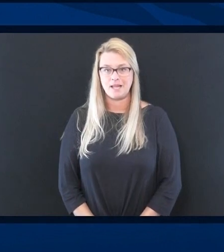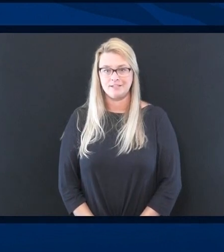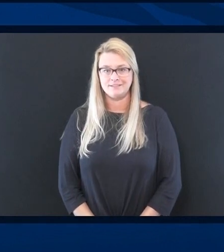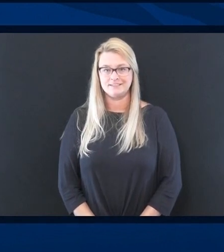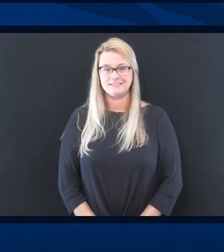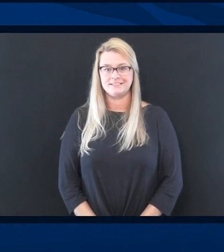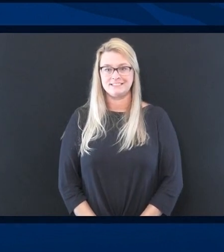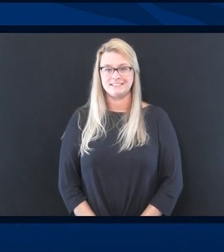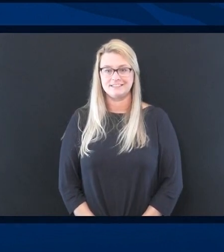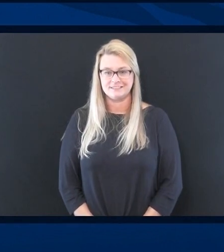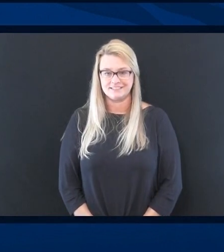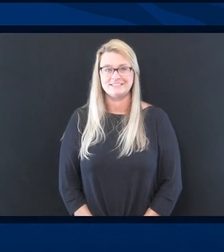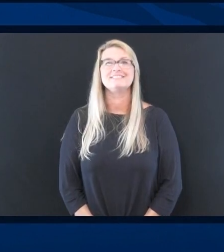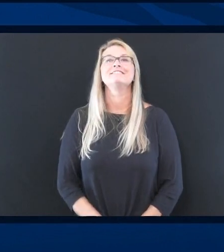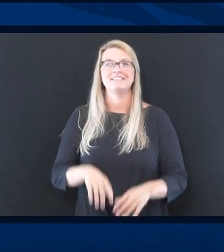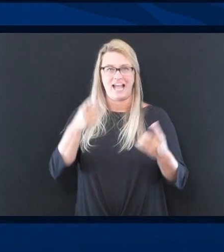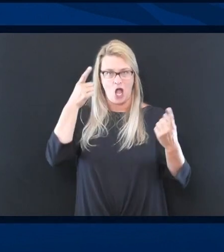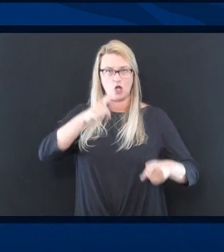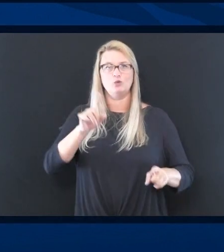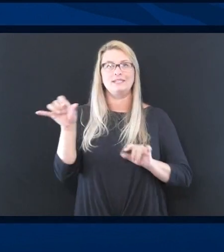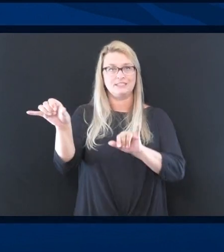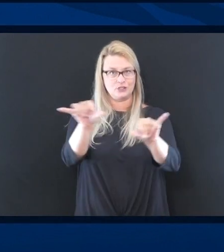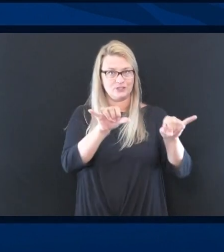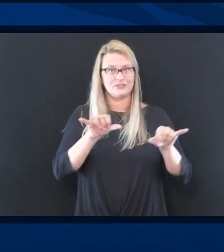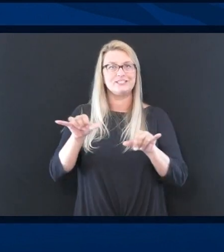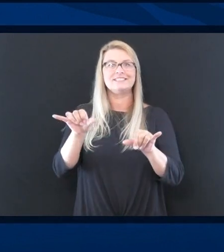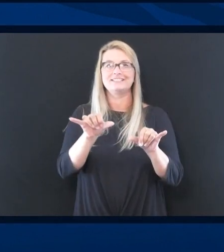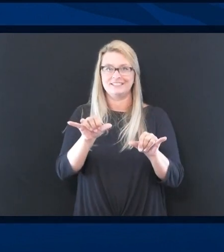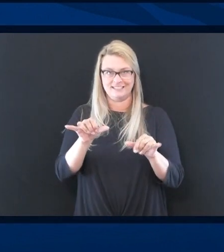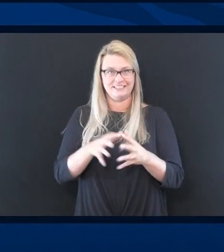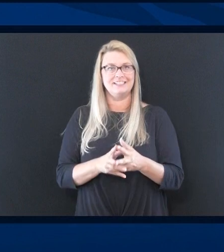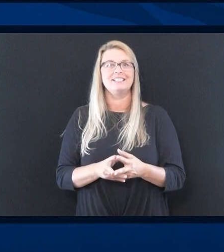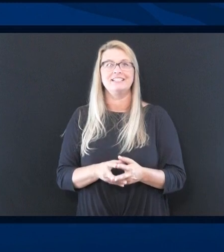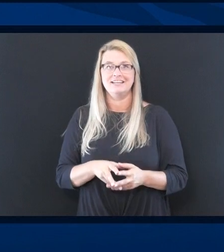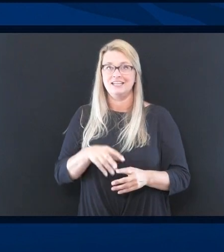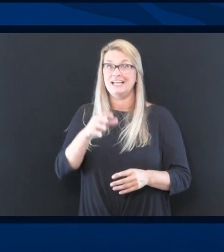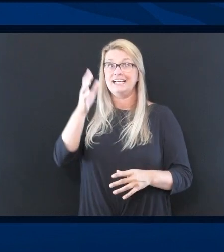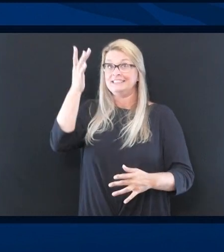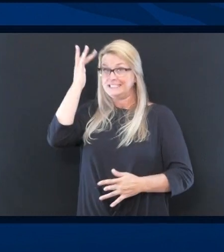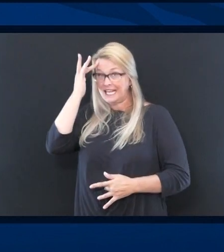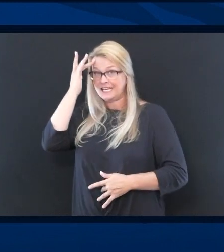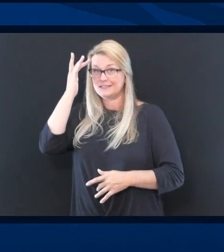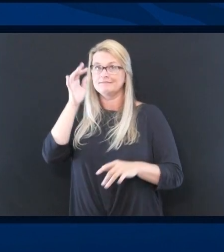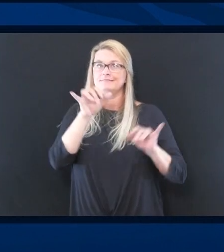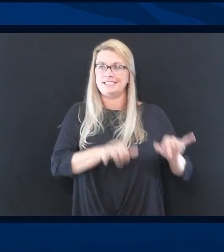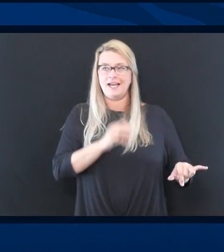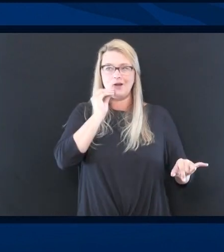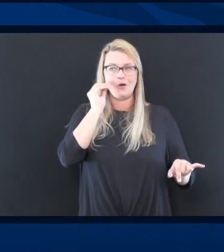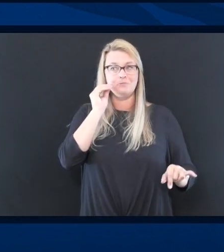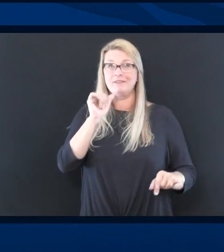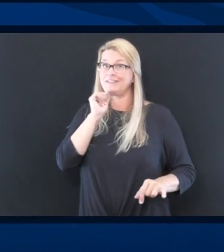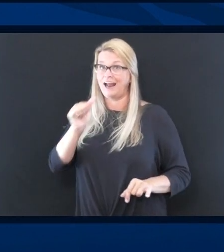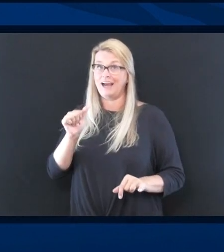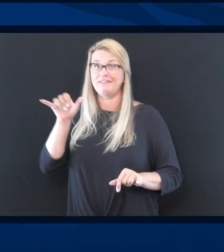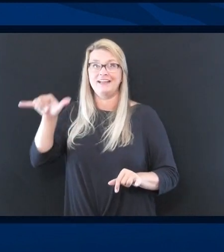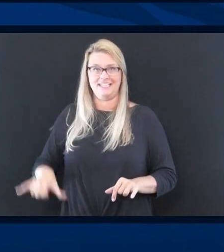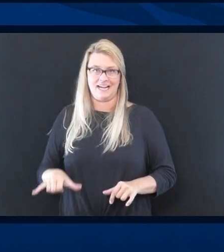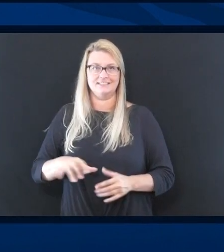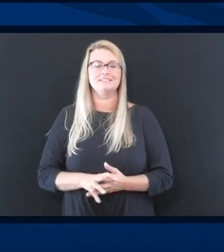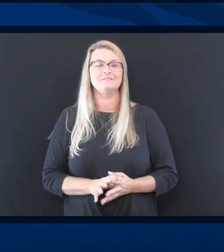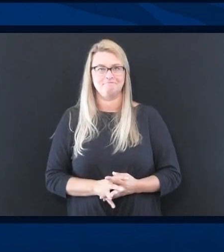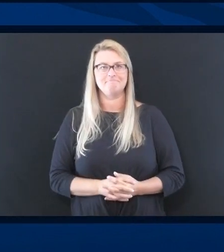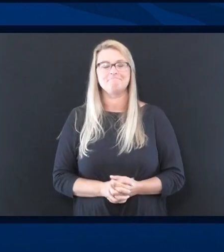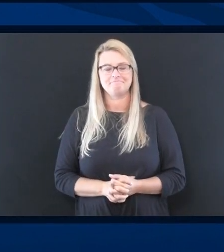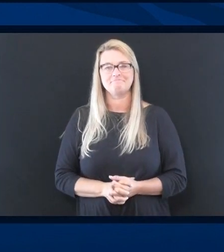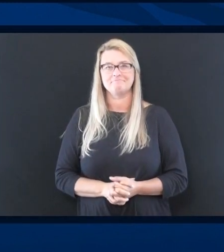too? Yes. If you have symptoms, you get tested and stay home. If you don't, then yes. Okay. All